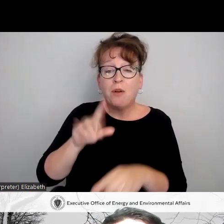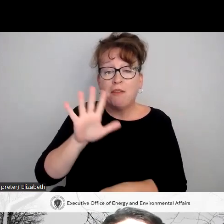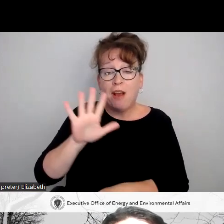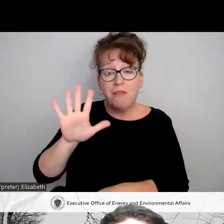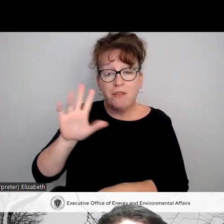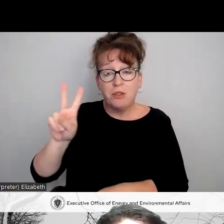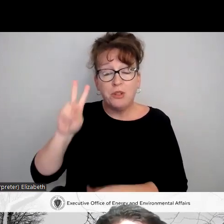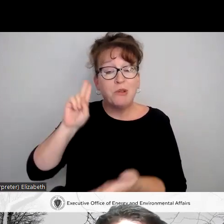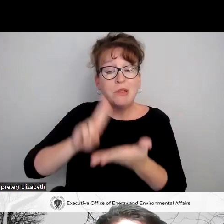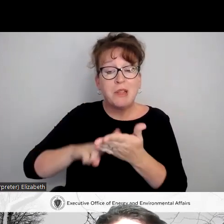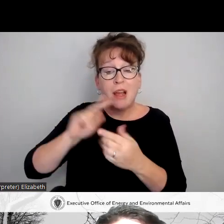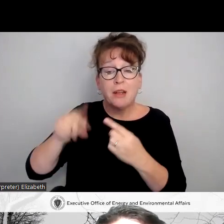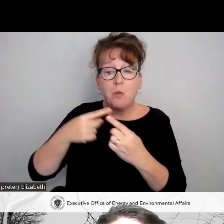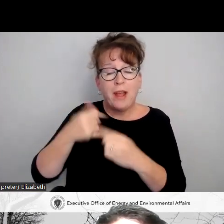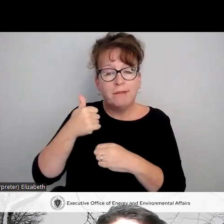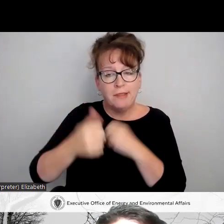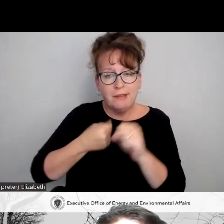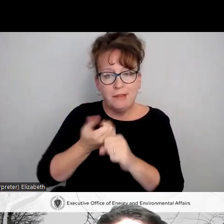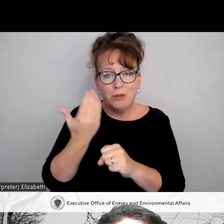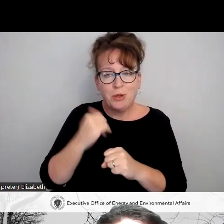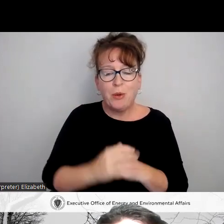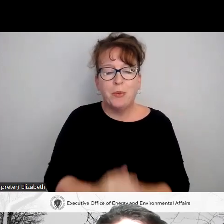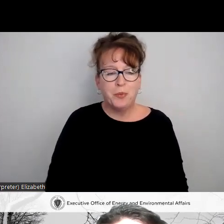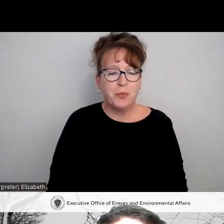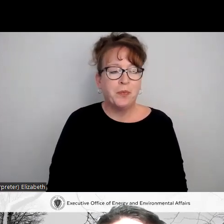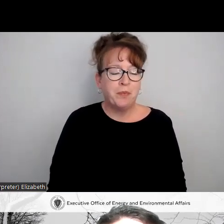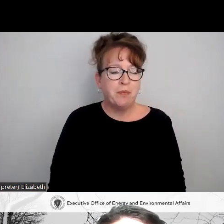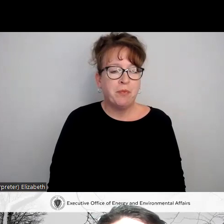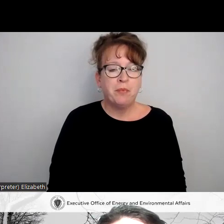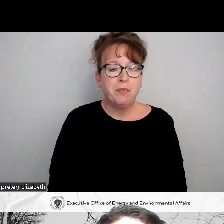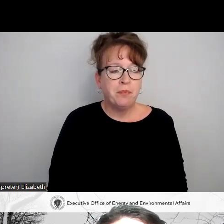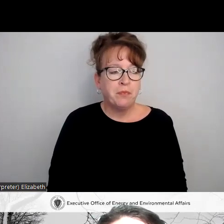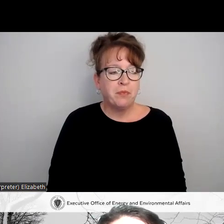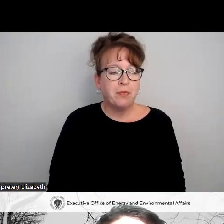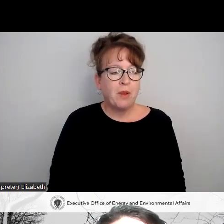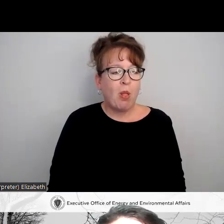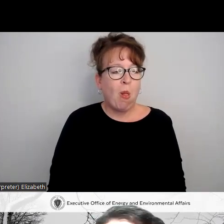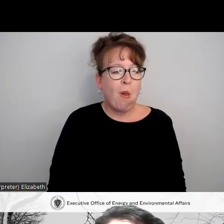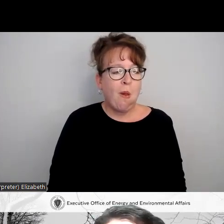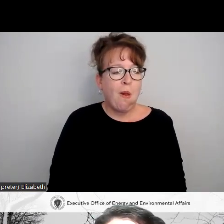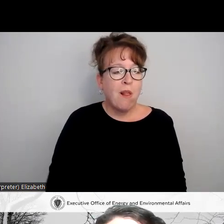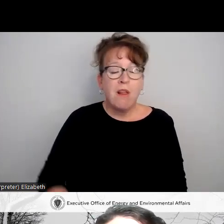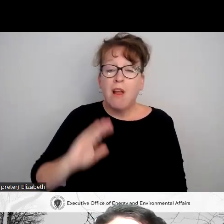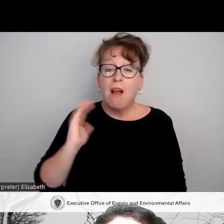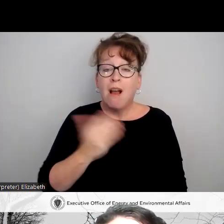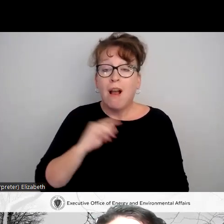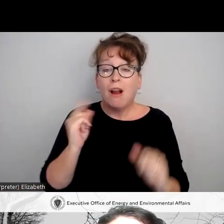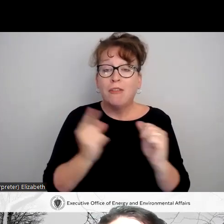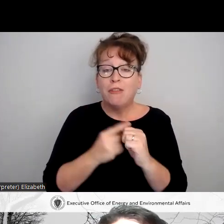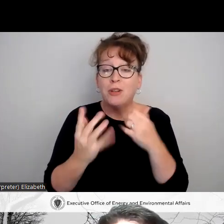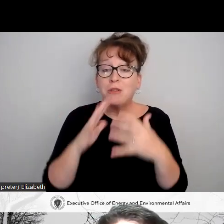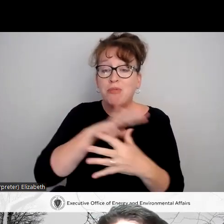nearly 10 years ago. So next slide, please. One of our first priorities is to